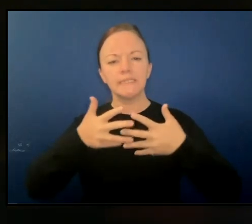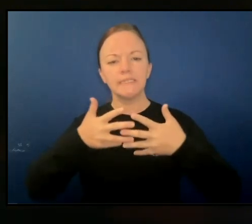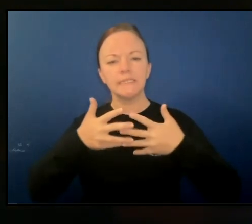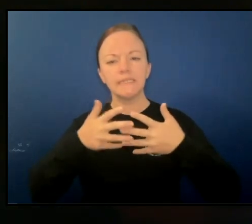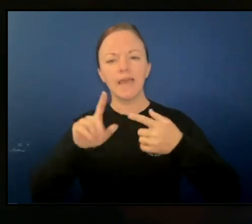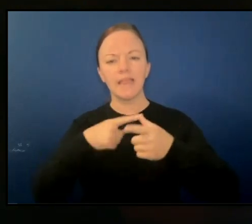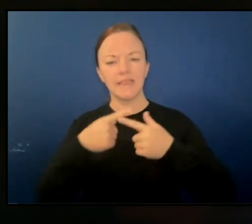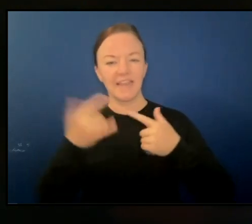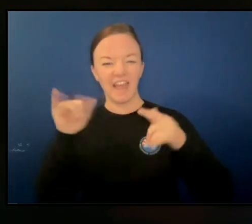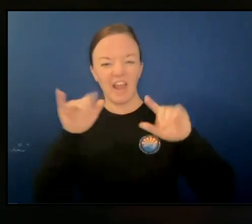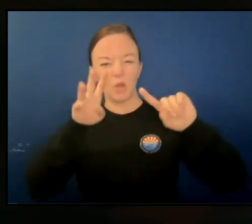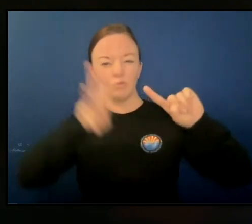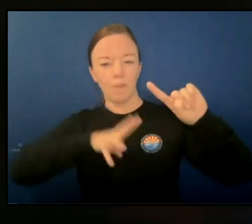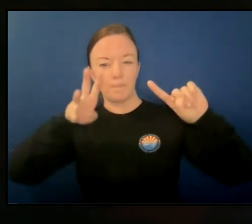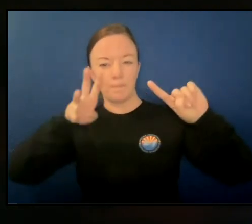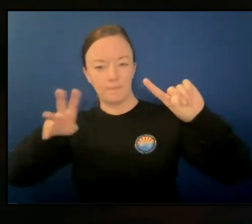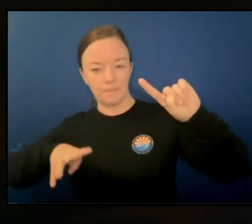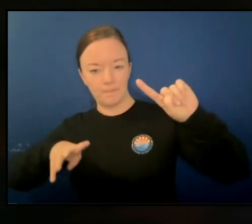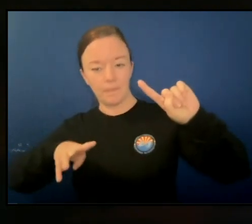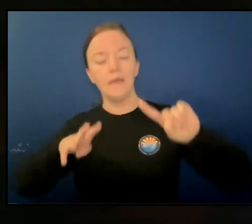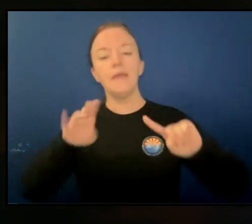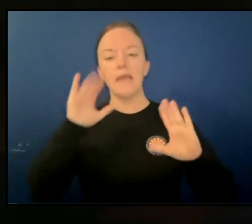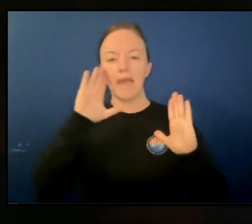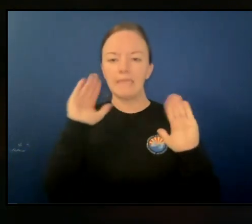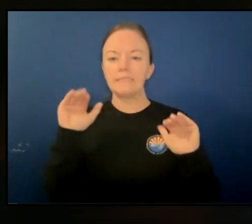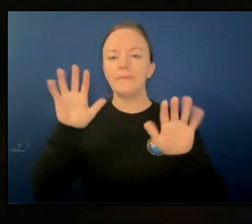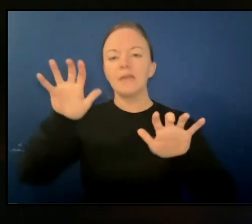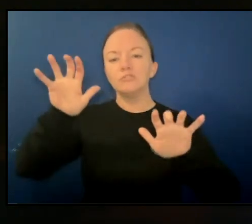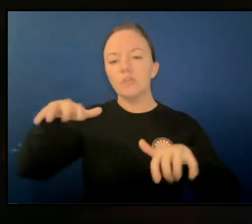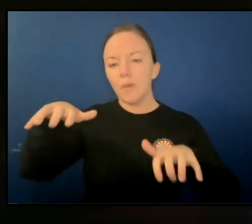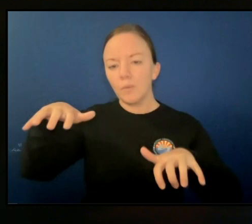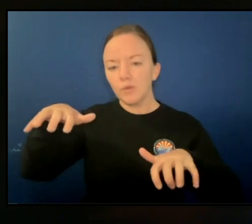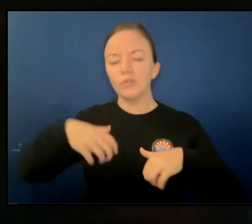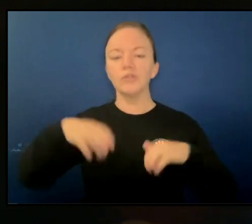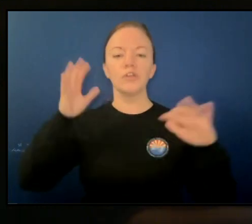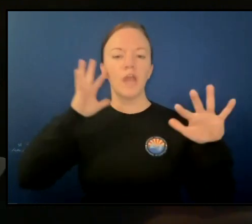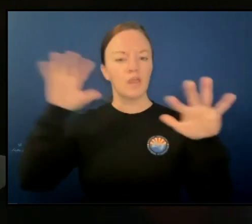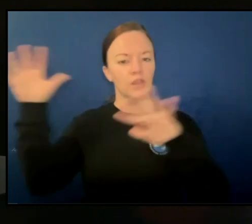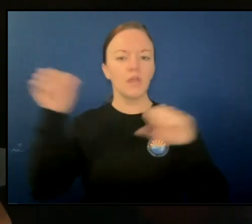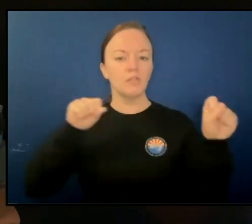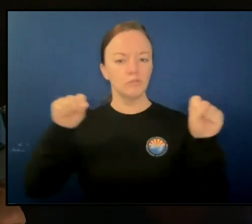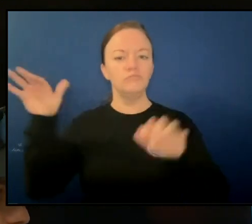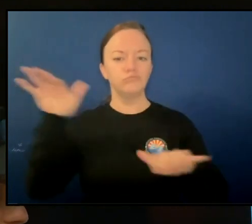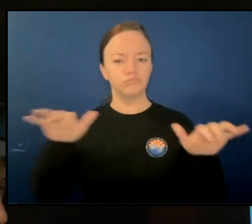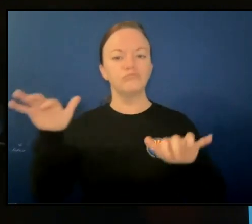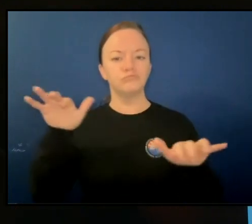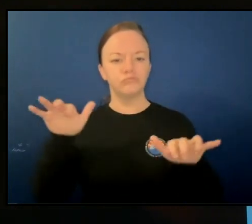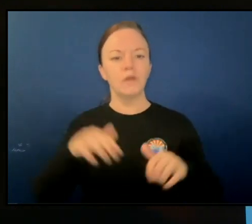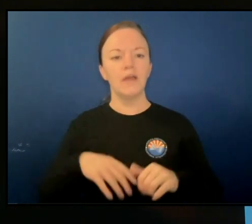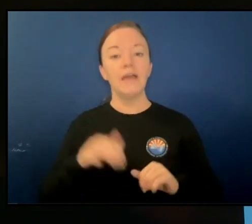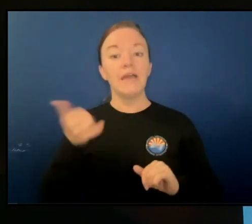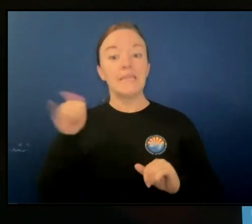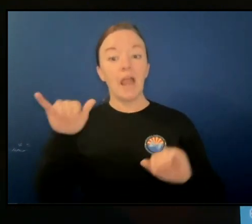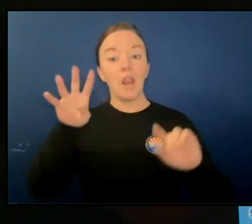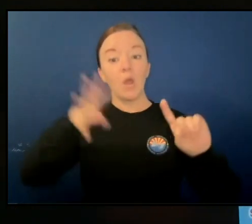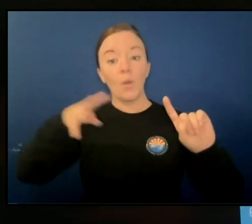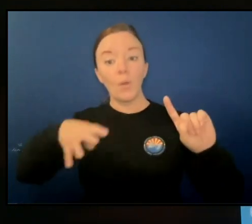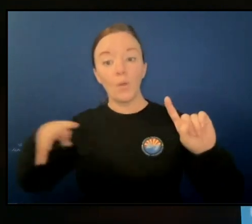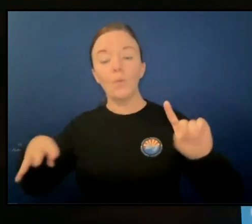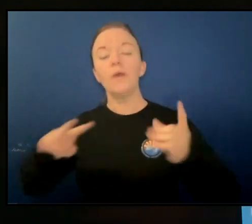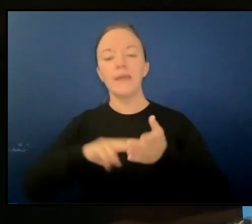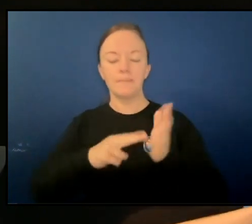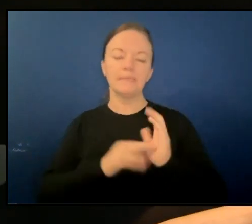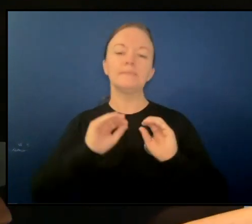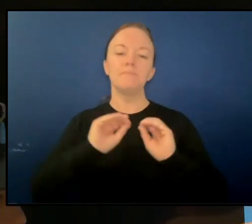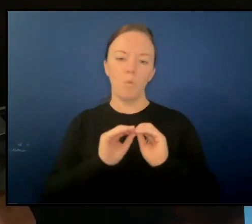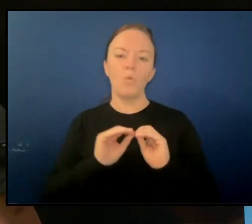that's where we're expecting showers and thunderstorm activity today. The yellow striping meaning more severe, more significant